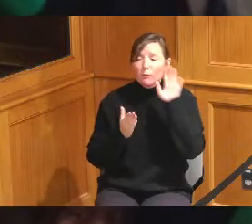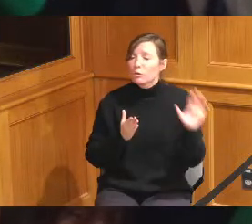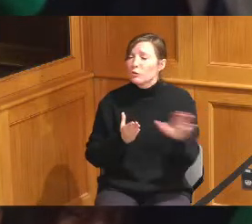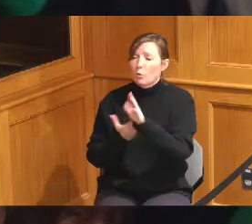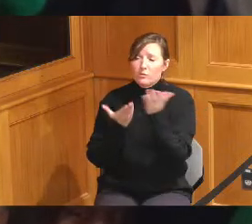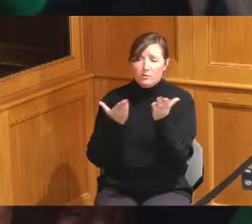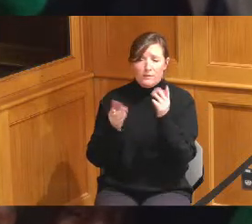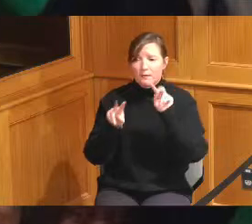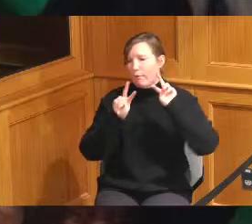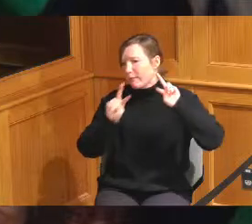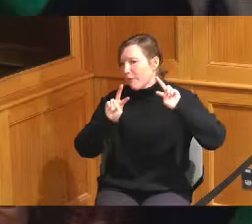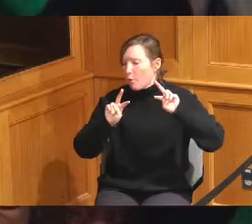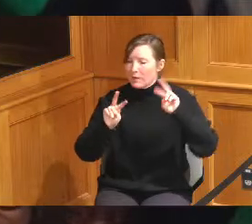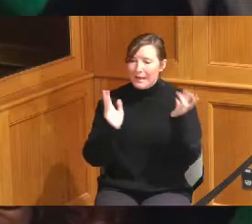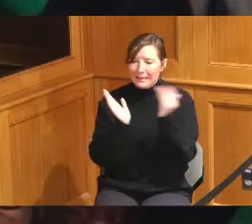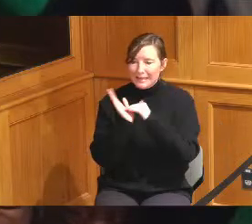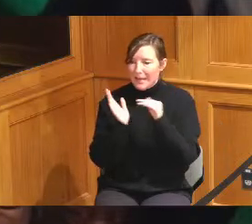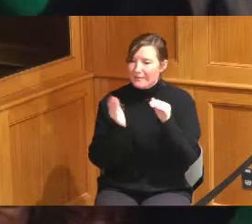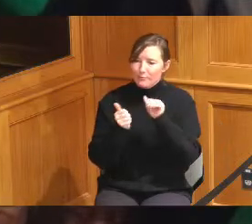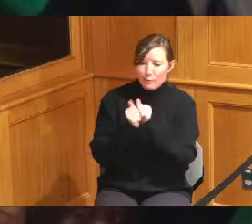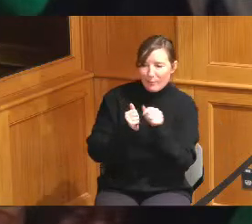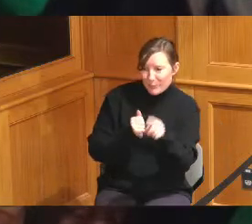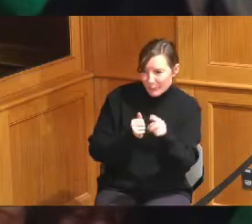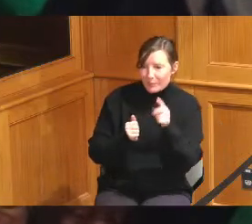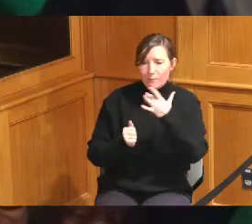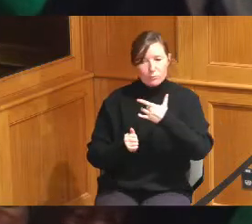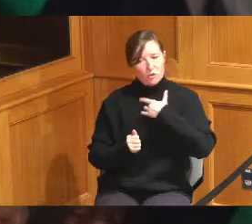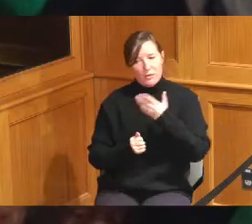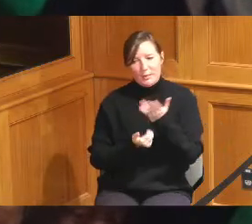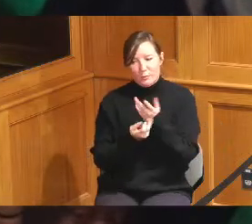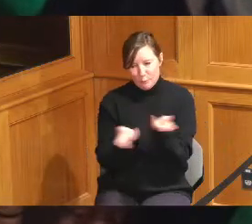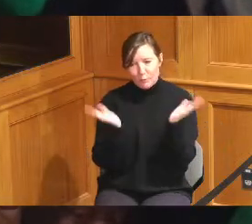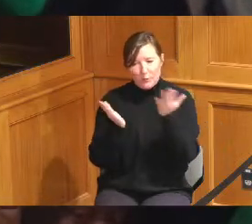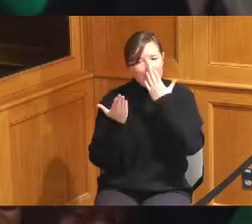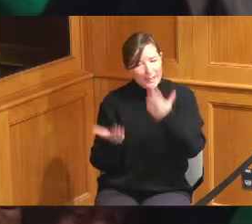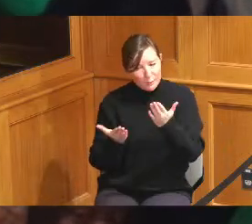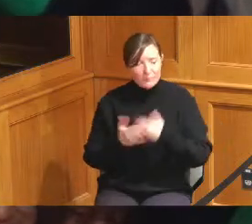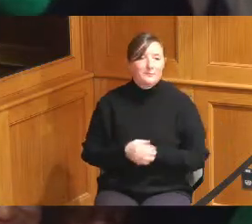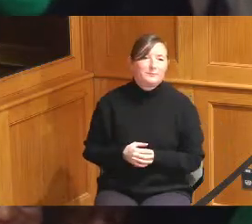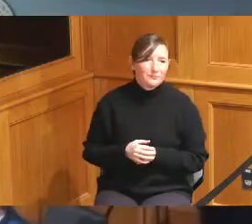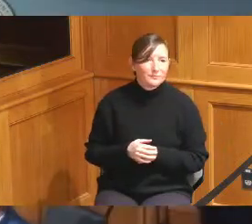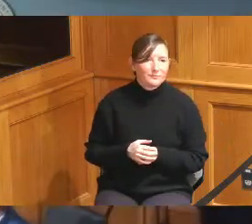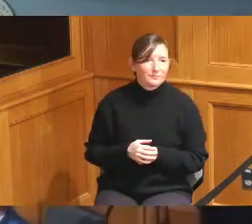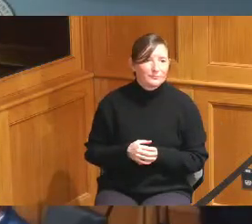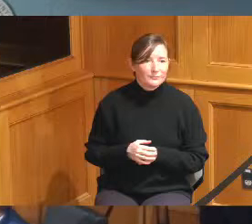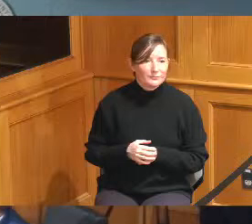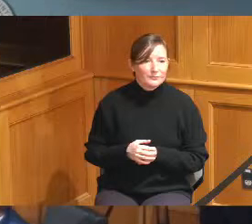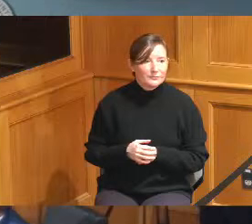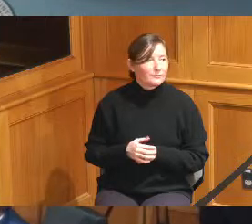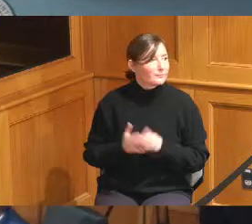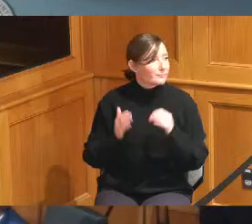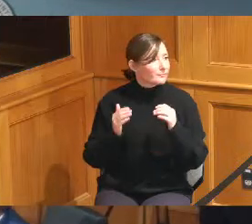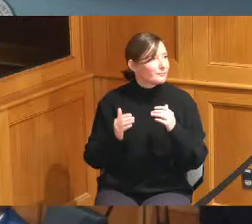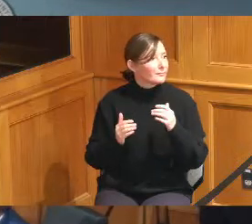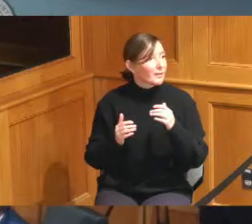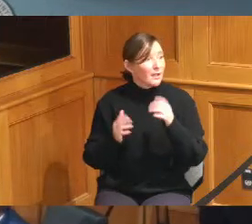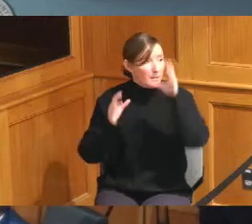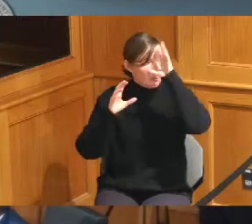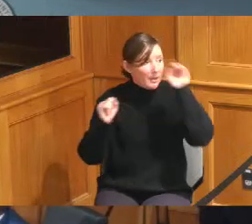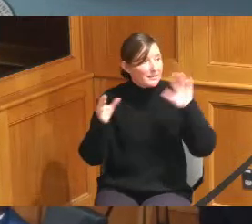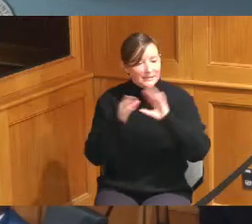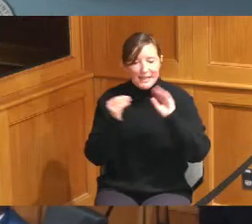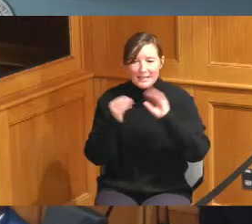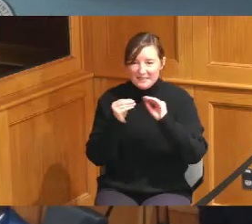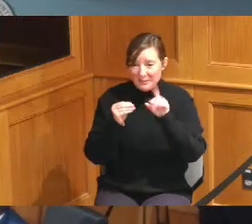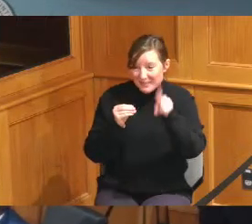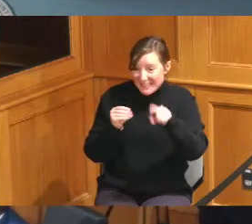We look forward to doing this again with you all, and we appreciate you. Thank you. Thank you. So we're gonna take a picture